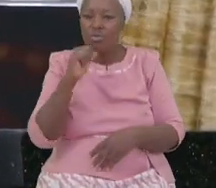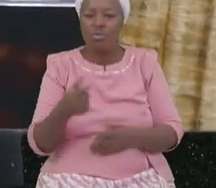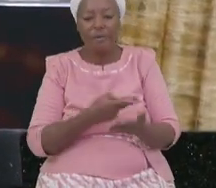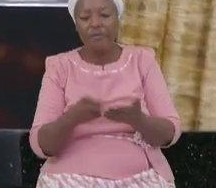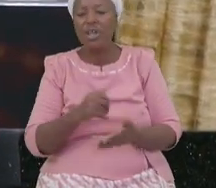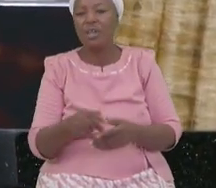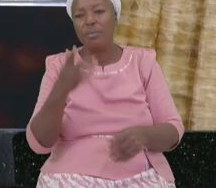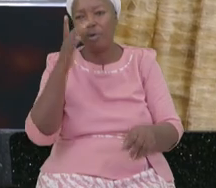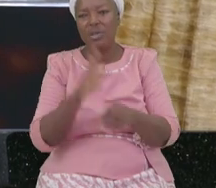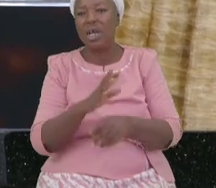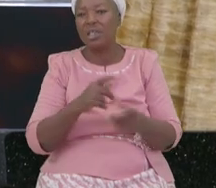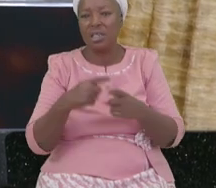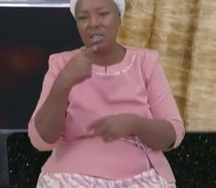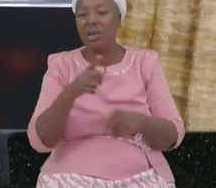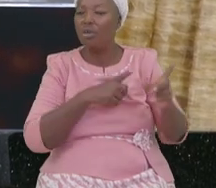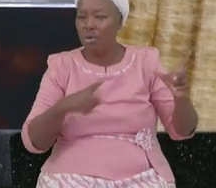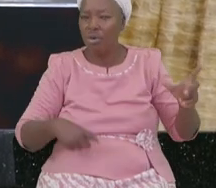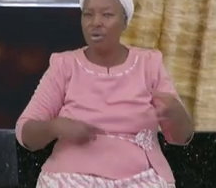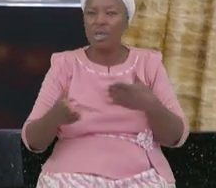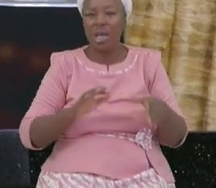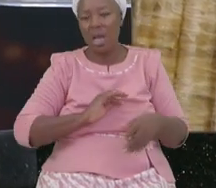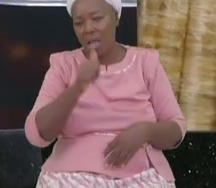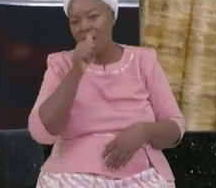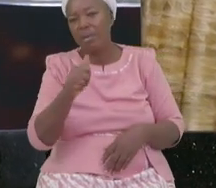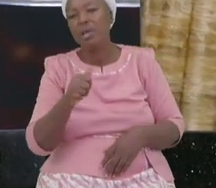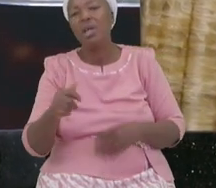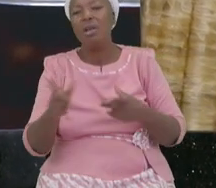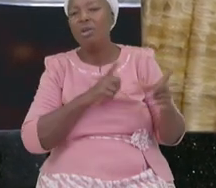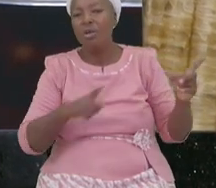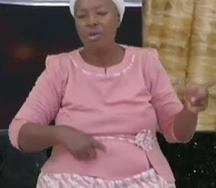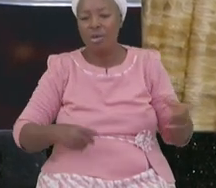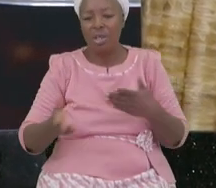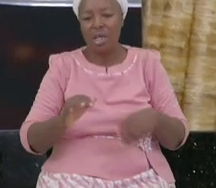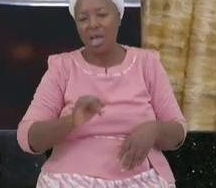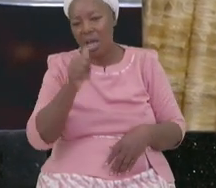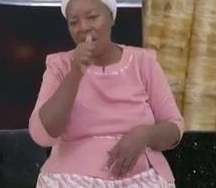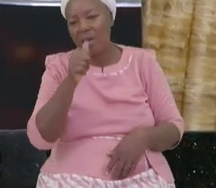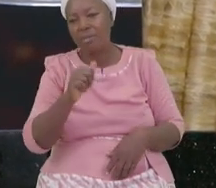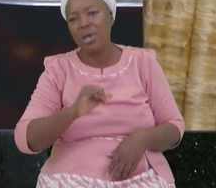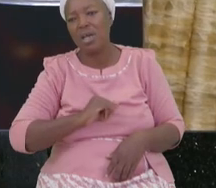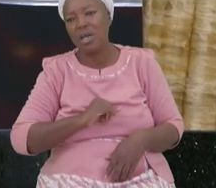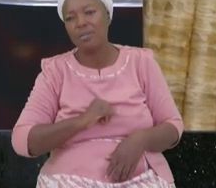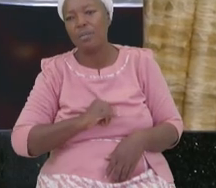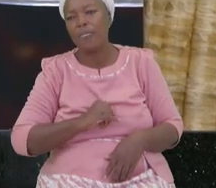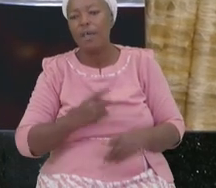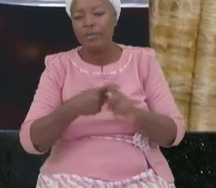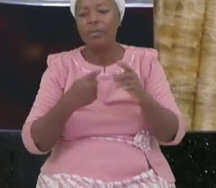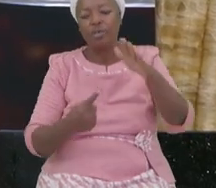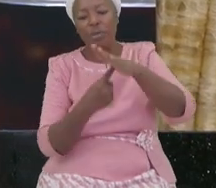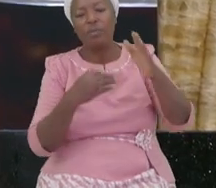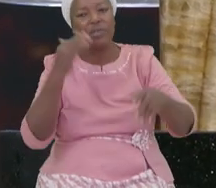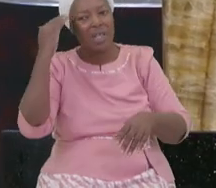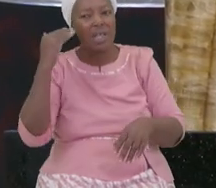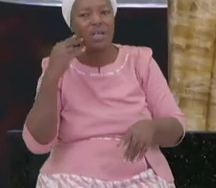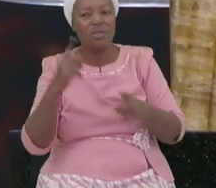promises and say, Lord, here I am. Lord, here I am, from the top of the head to